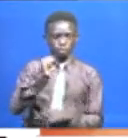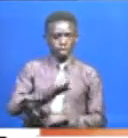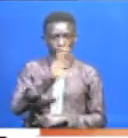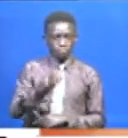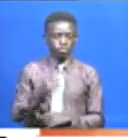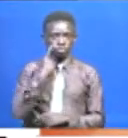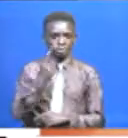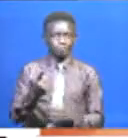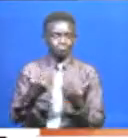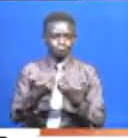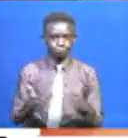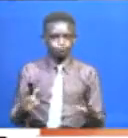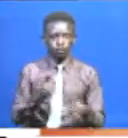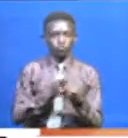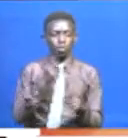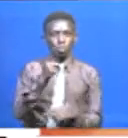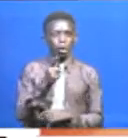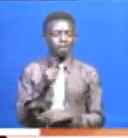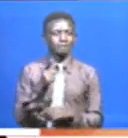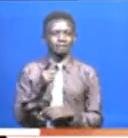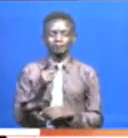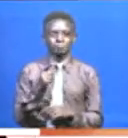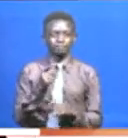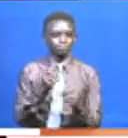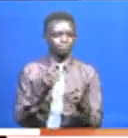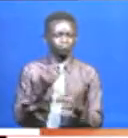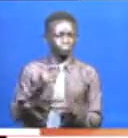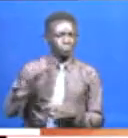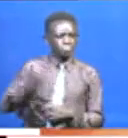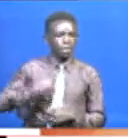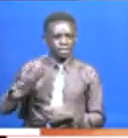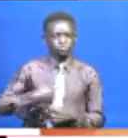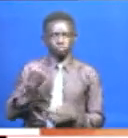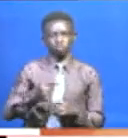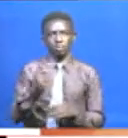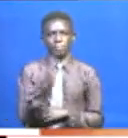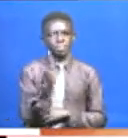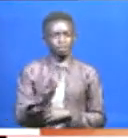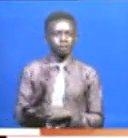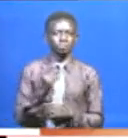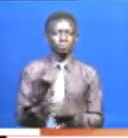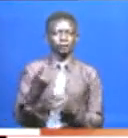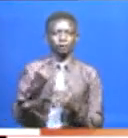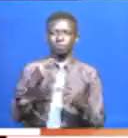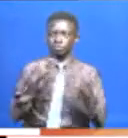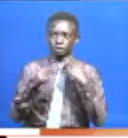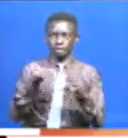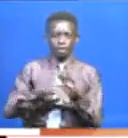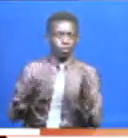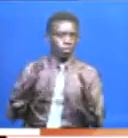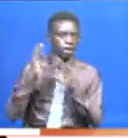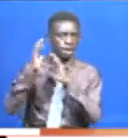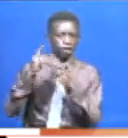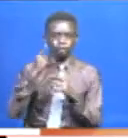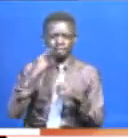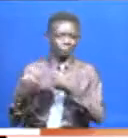losing a multi-million shilling beach property in Malindi, Kilifi County after decades of court battles. Gail Answorth says